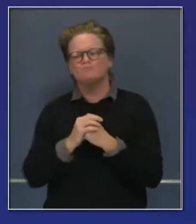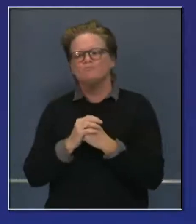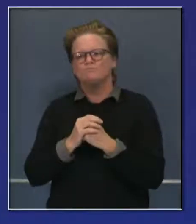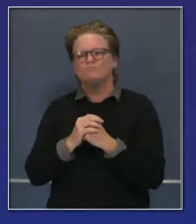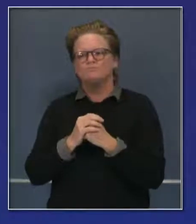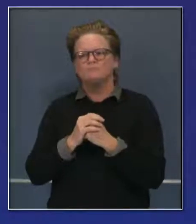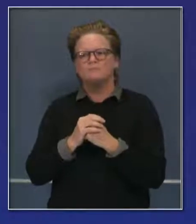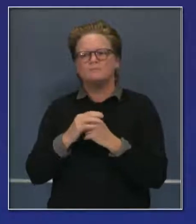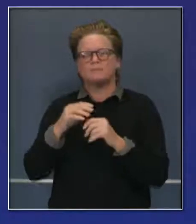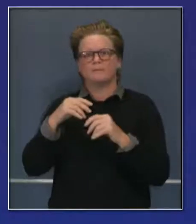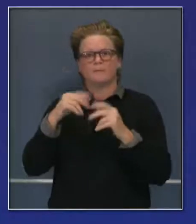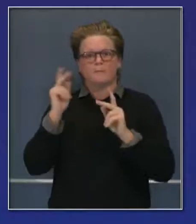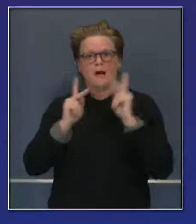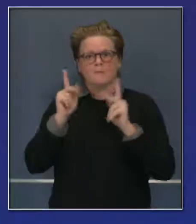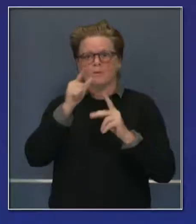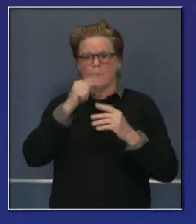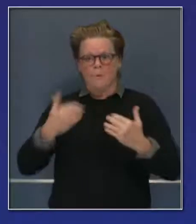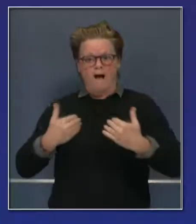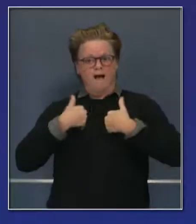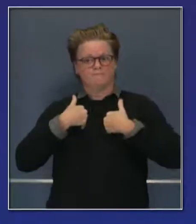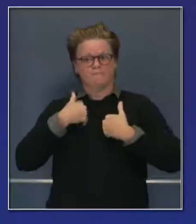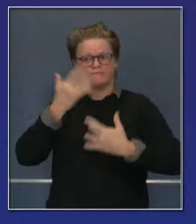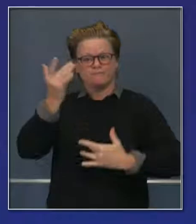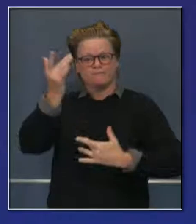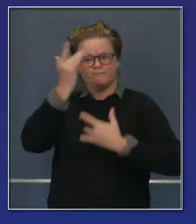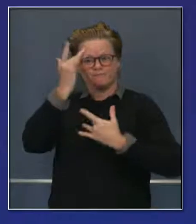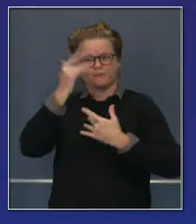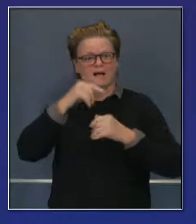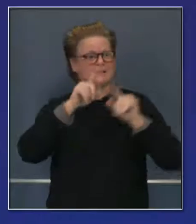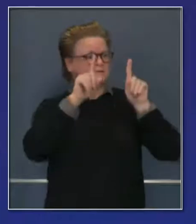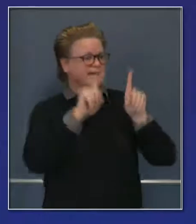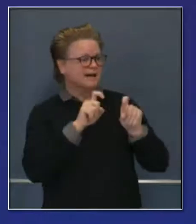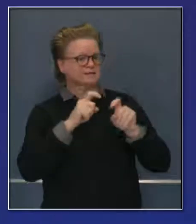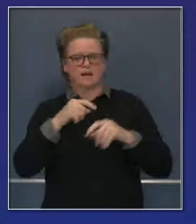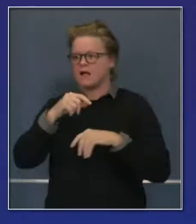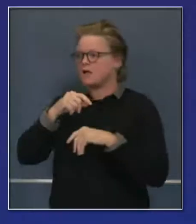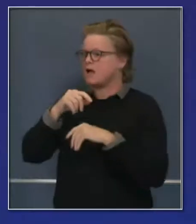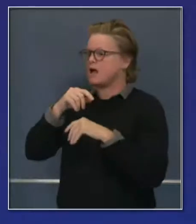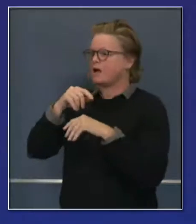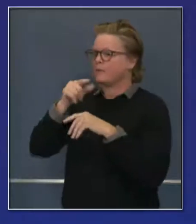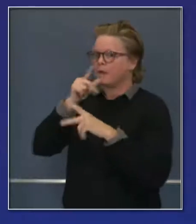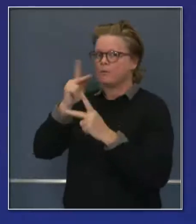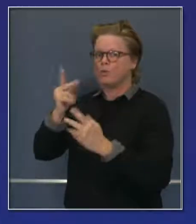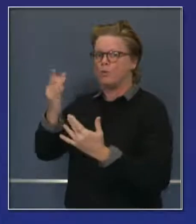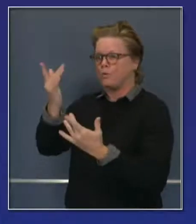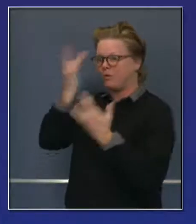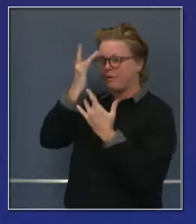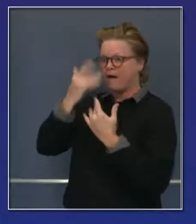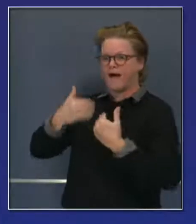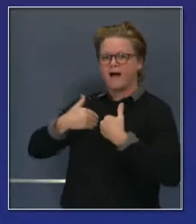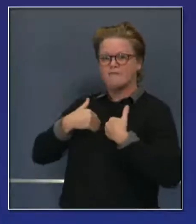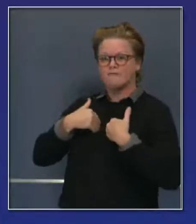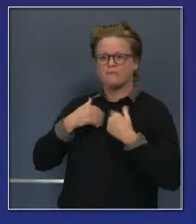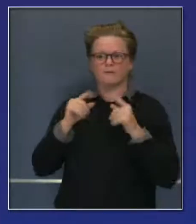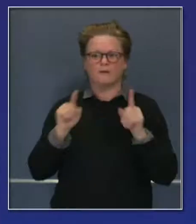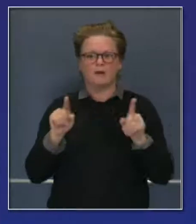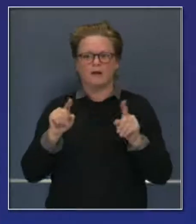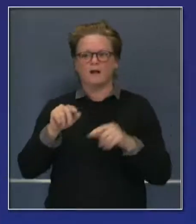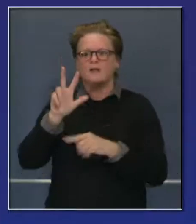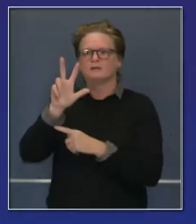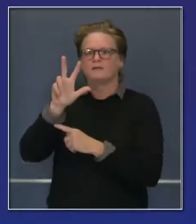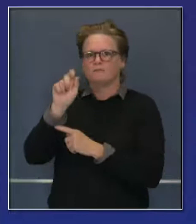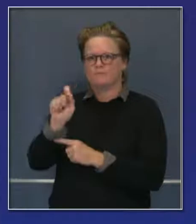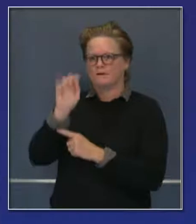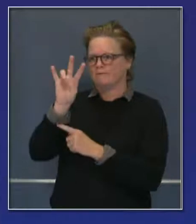people that are tested and those that are tested positive, that positivity rate's at 3.7%. I should note just